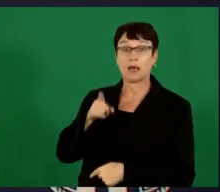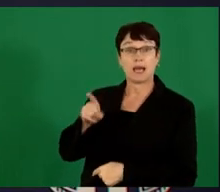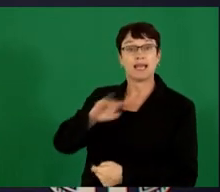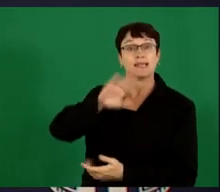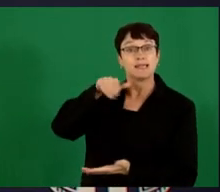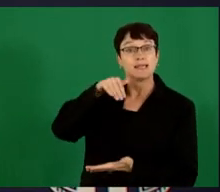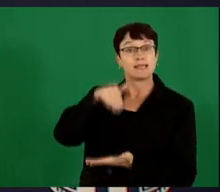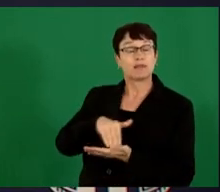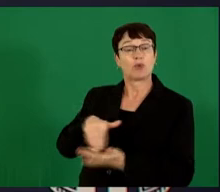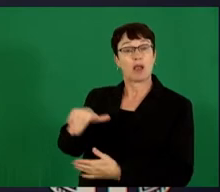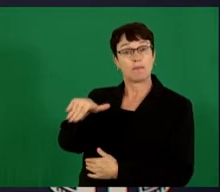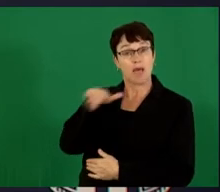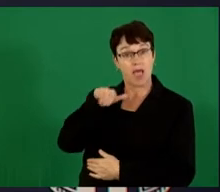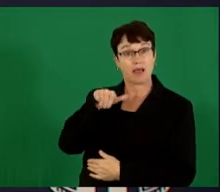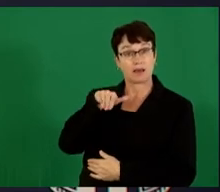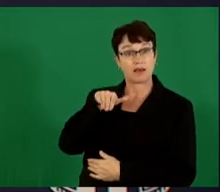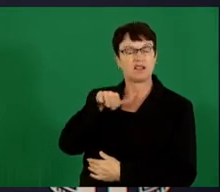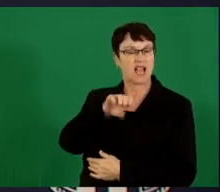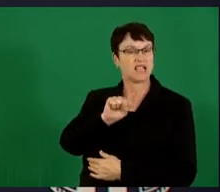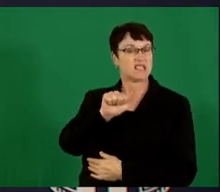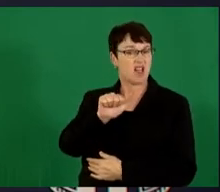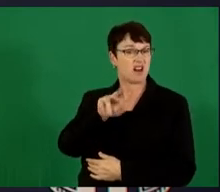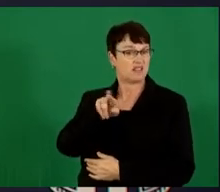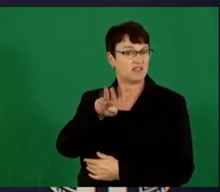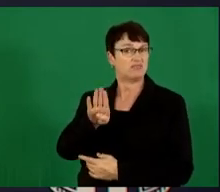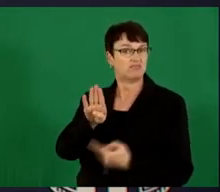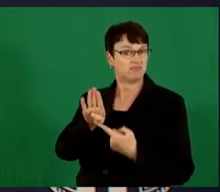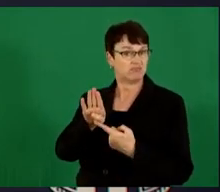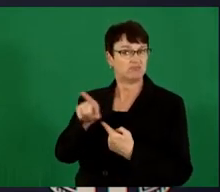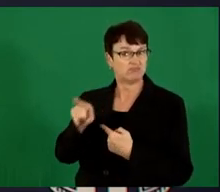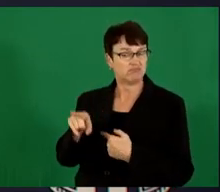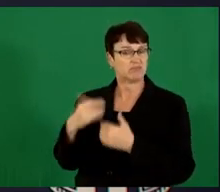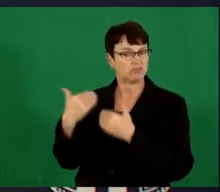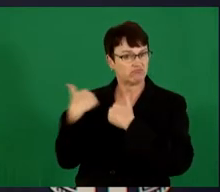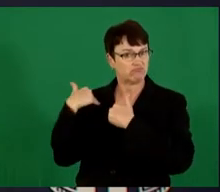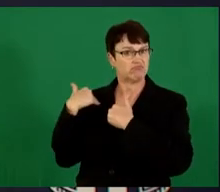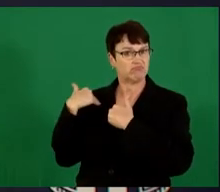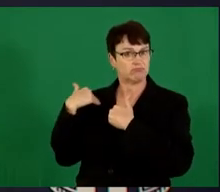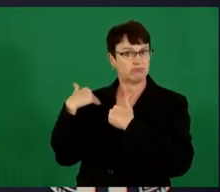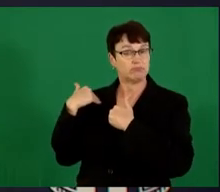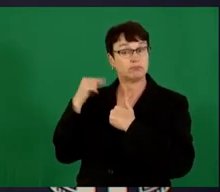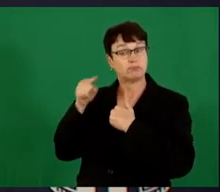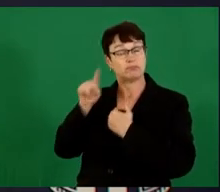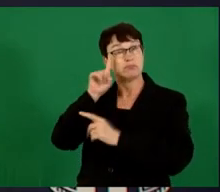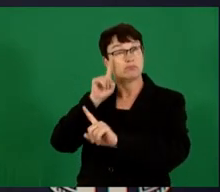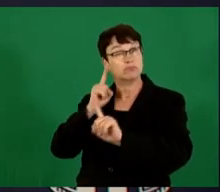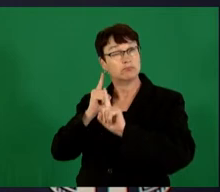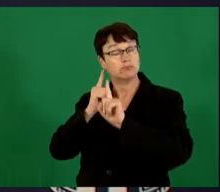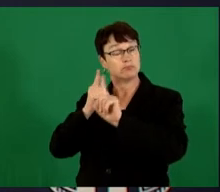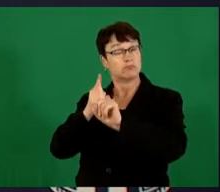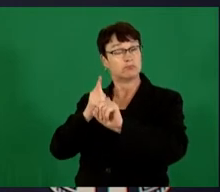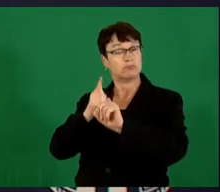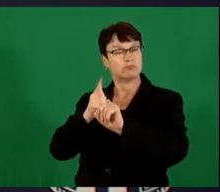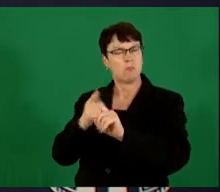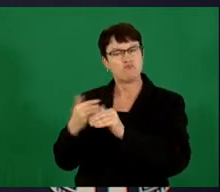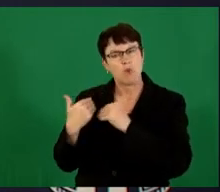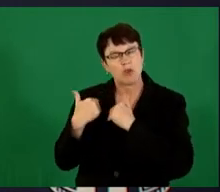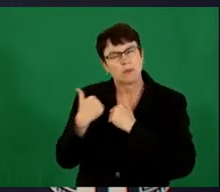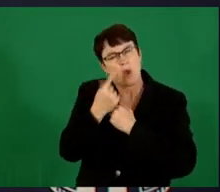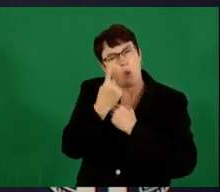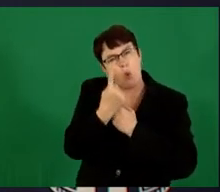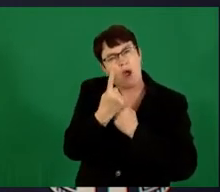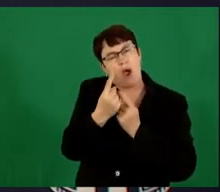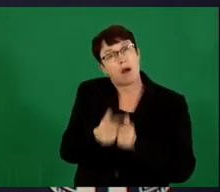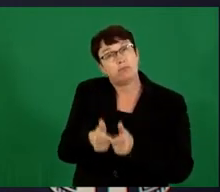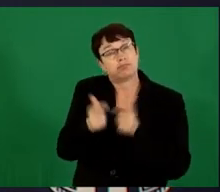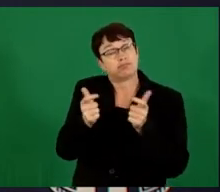the Republic of South Africa, and that the primary object of the South African Reserve Bank